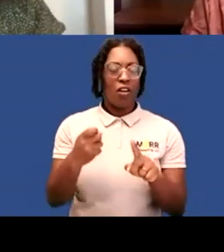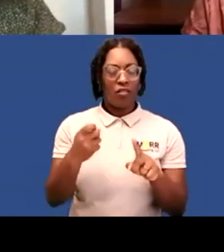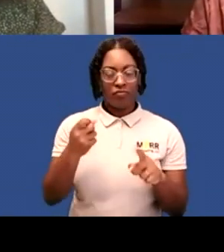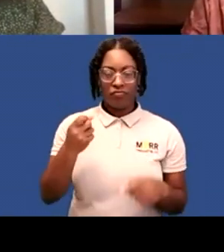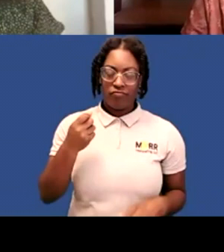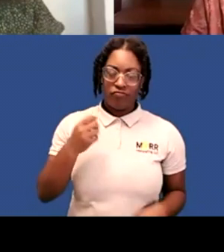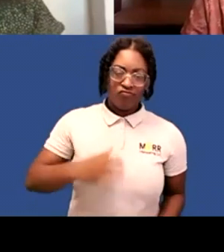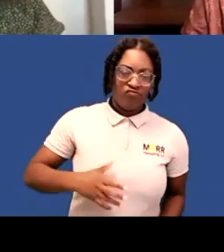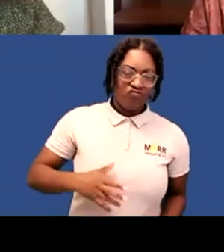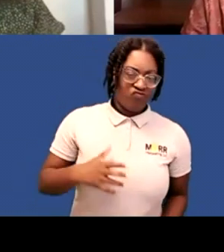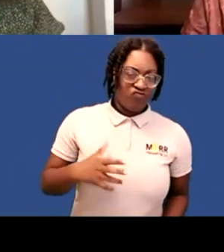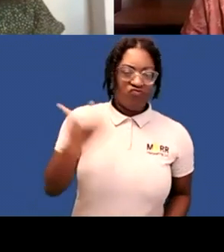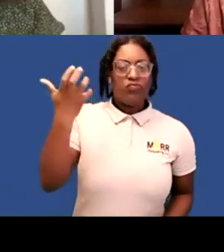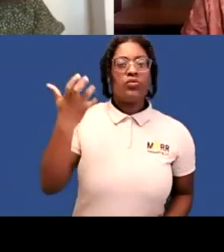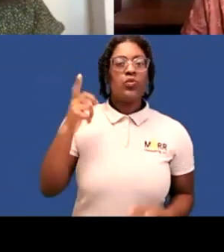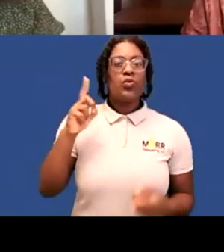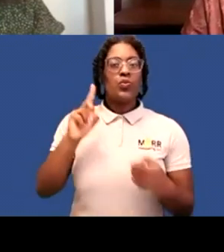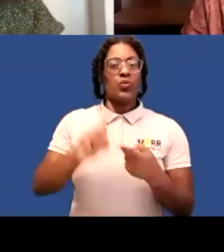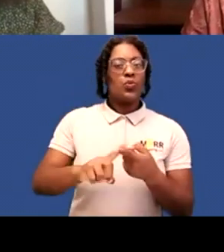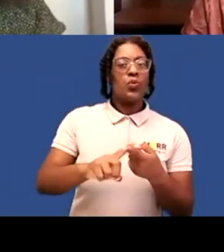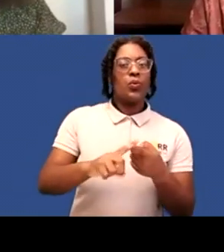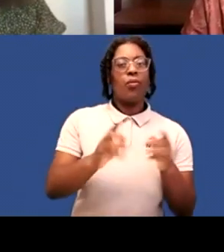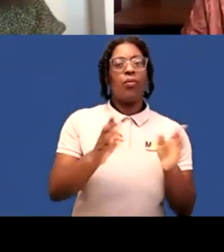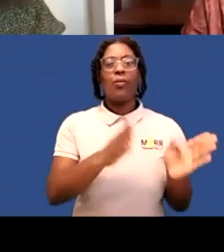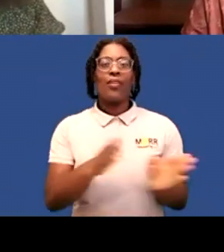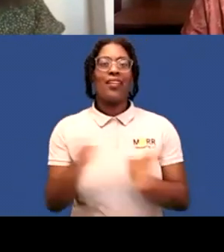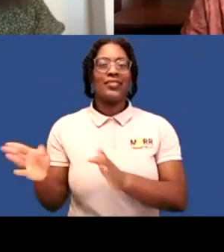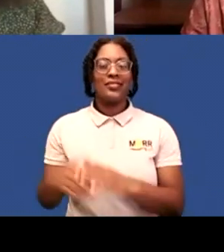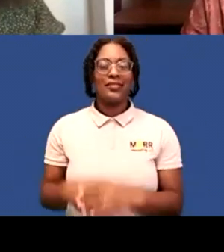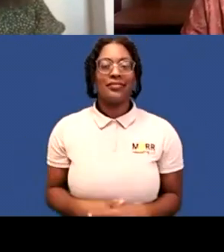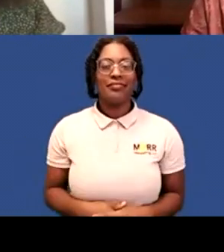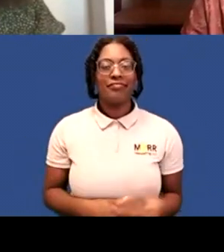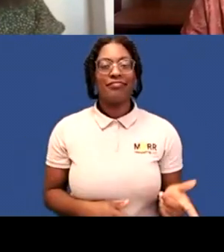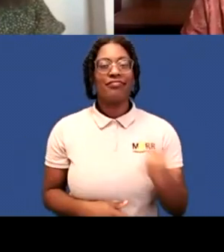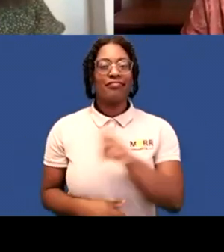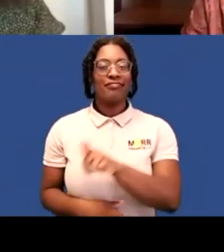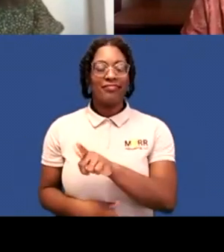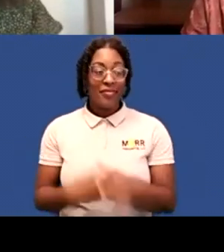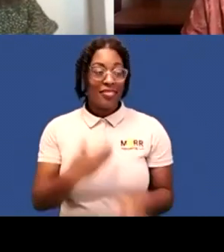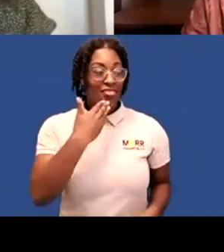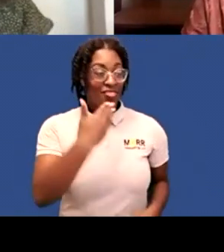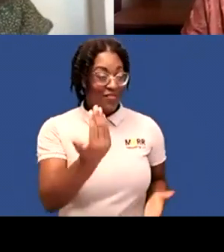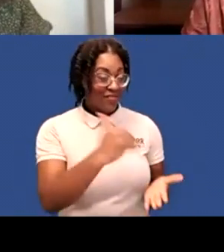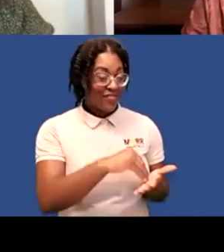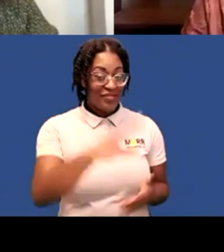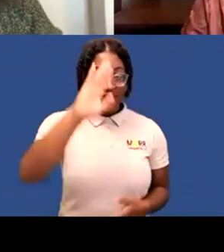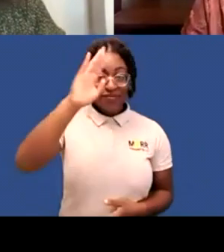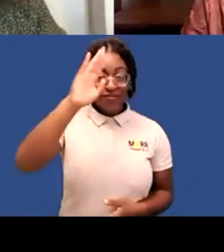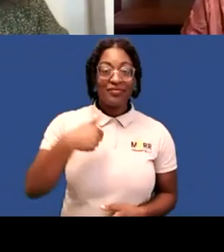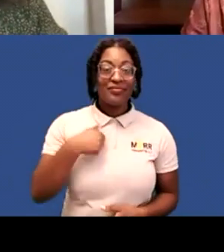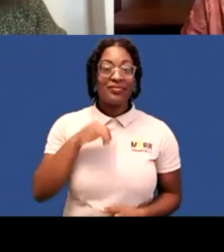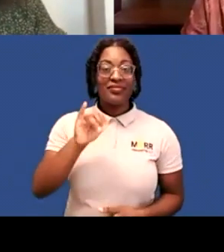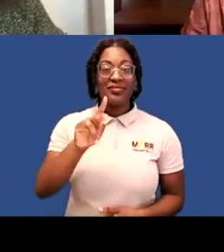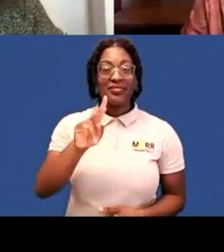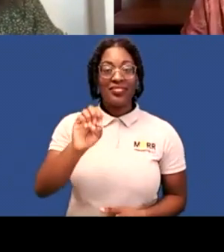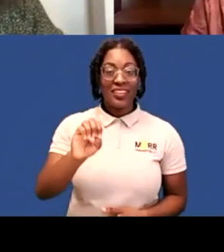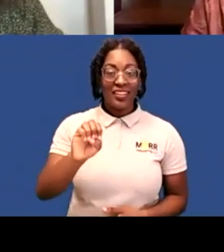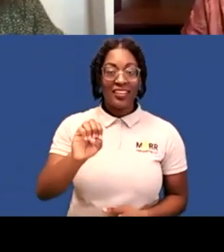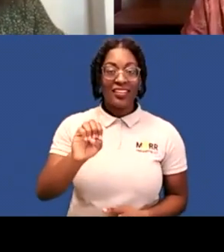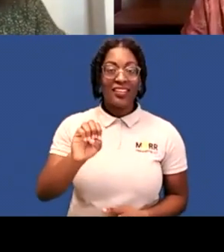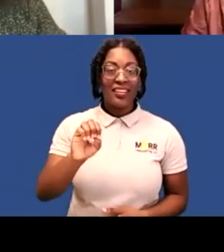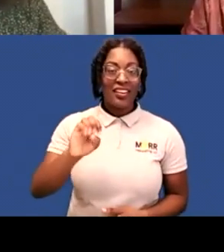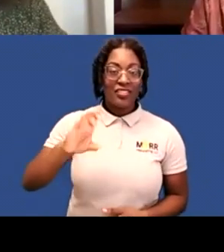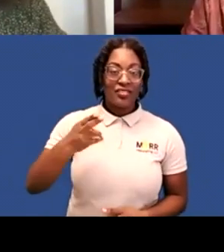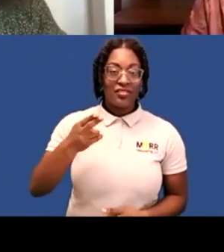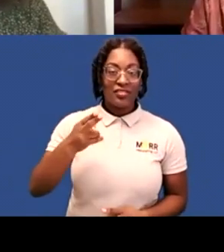Absolutely. Thank you so much, Sierra. Once again, I'm Ikechukwu Onyema, reading to you from New Jersey, which is